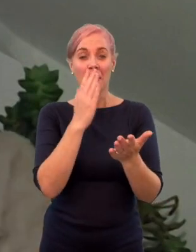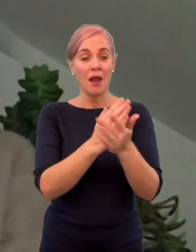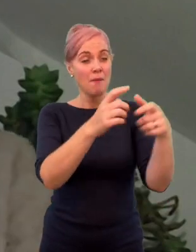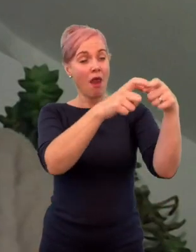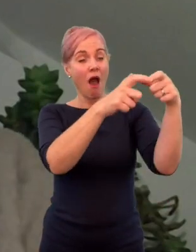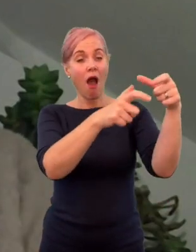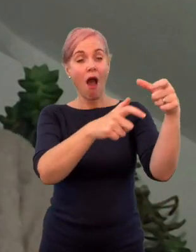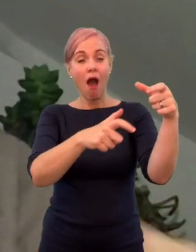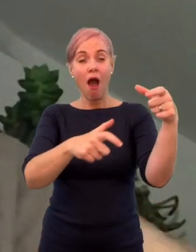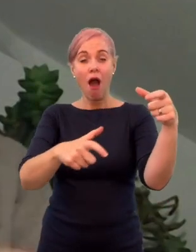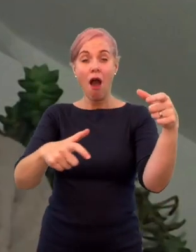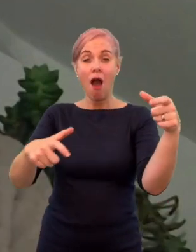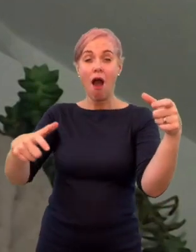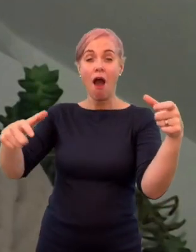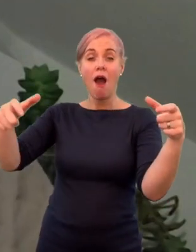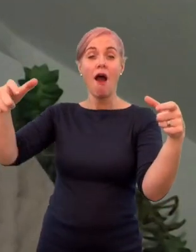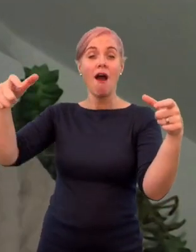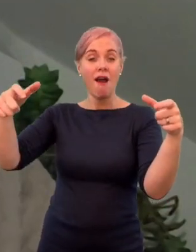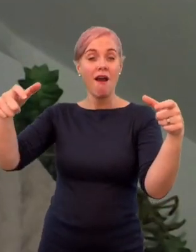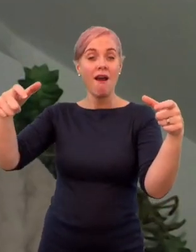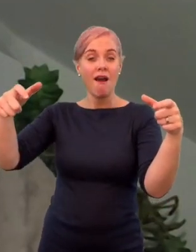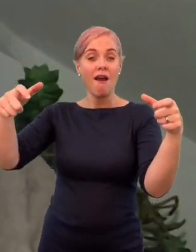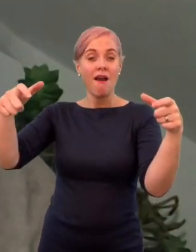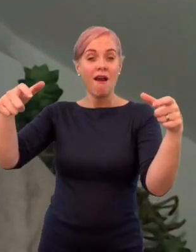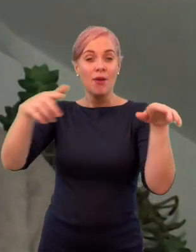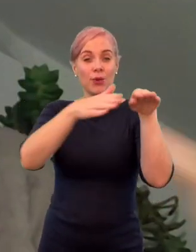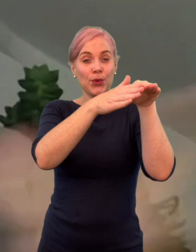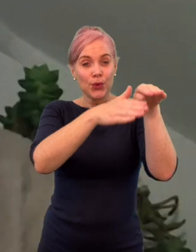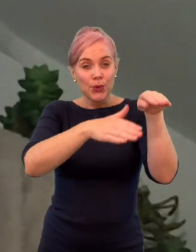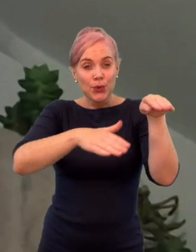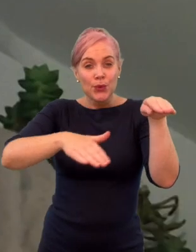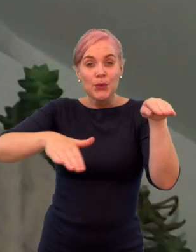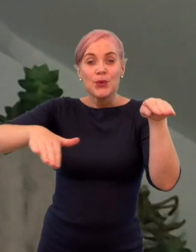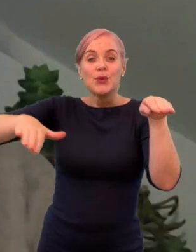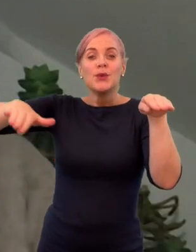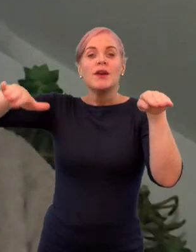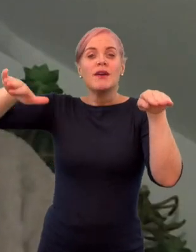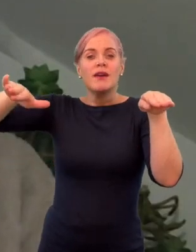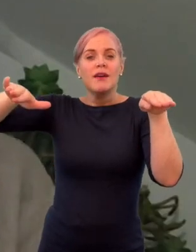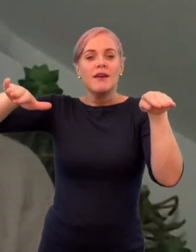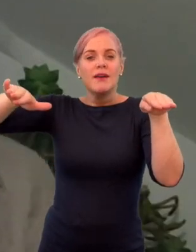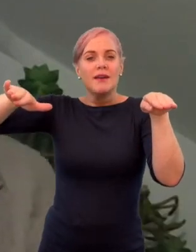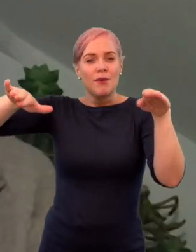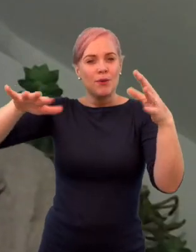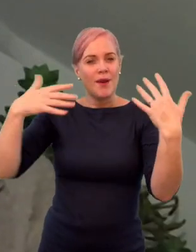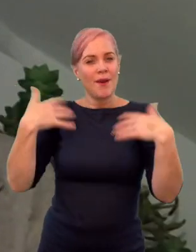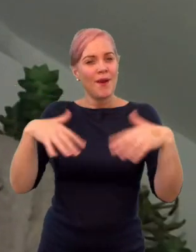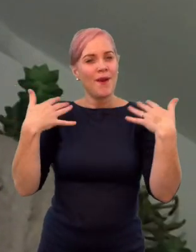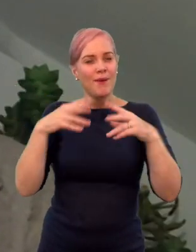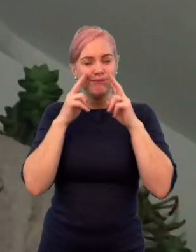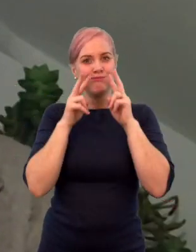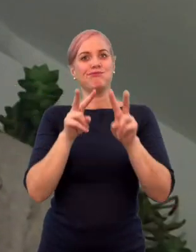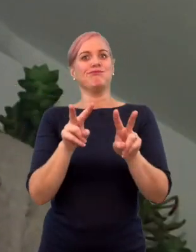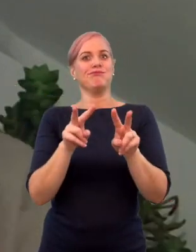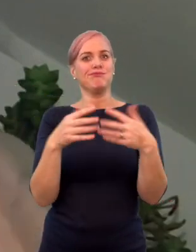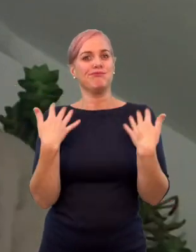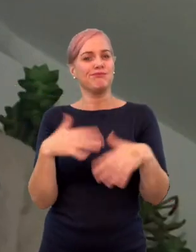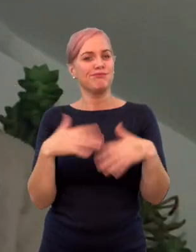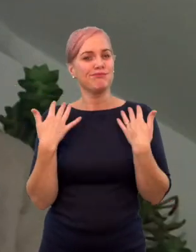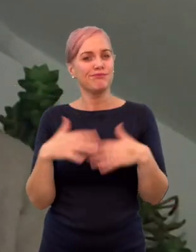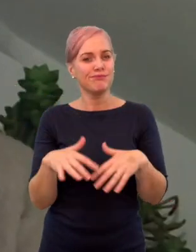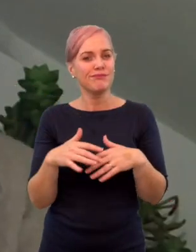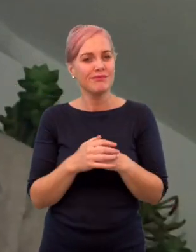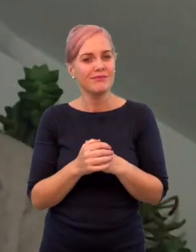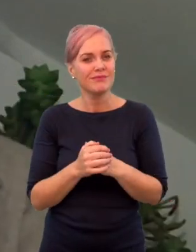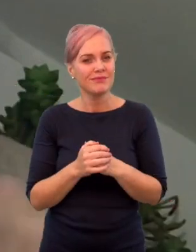but I guess just because it's kind of a long strip that, that it's raised, um, sort of speaks